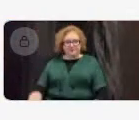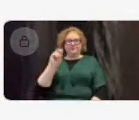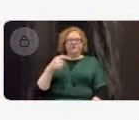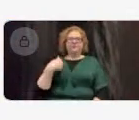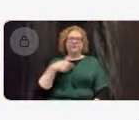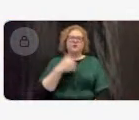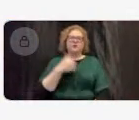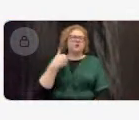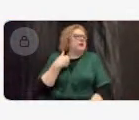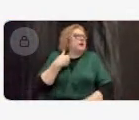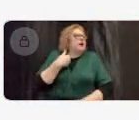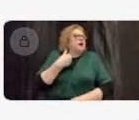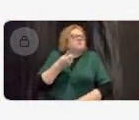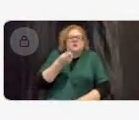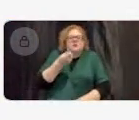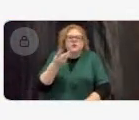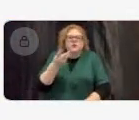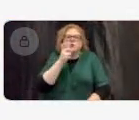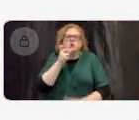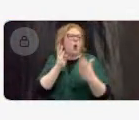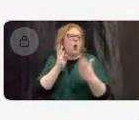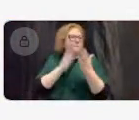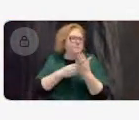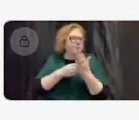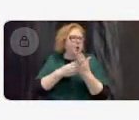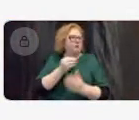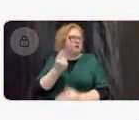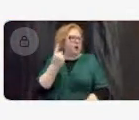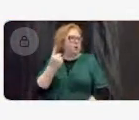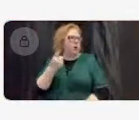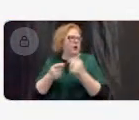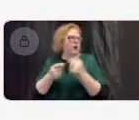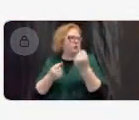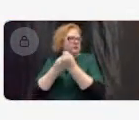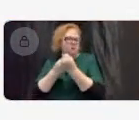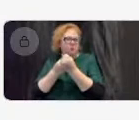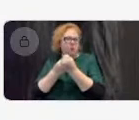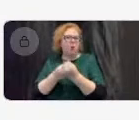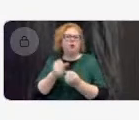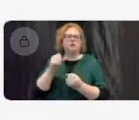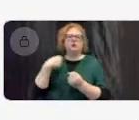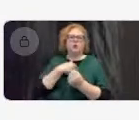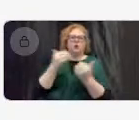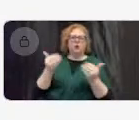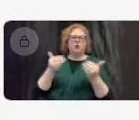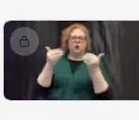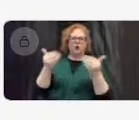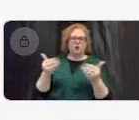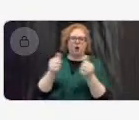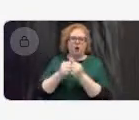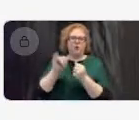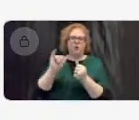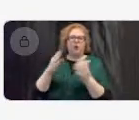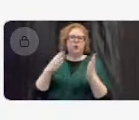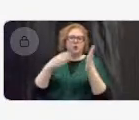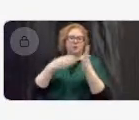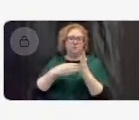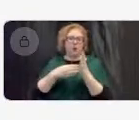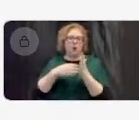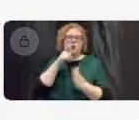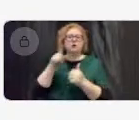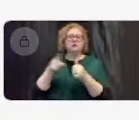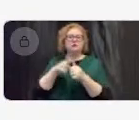in support. So we would do the opposition first, and the first one we have is Tom Crawford.